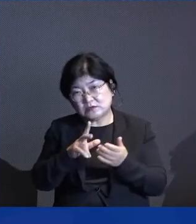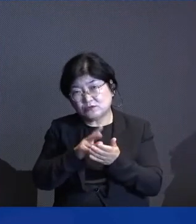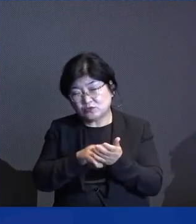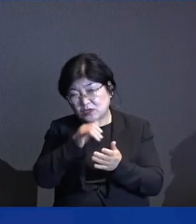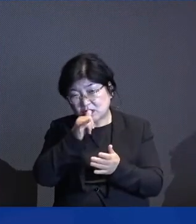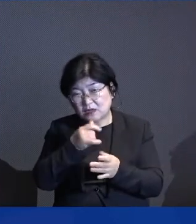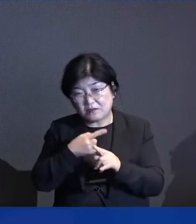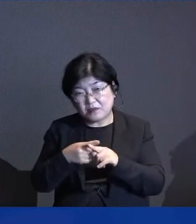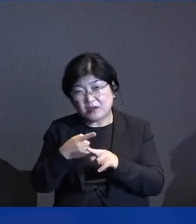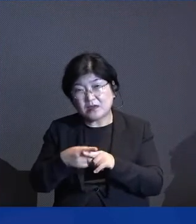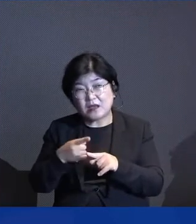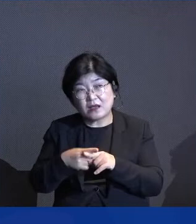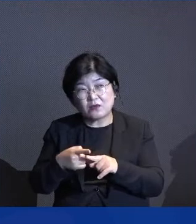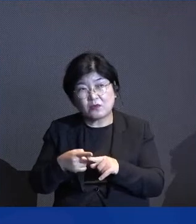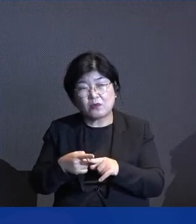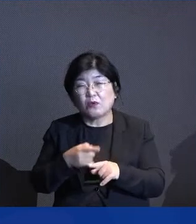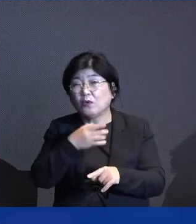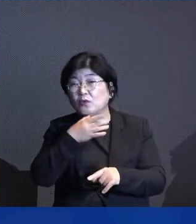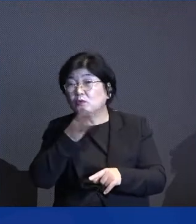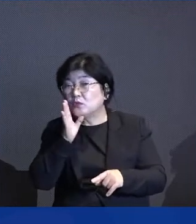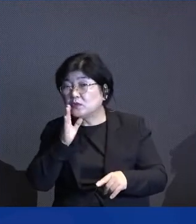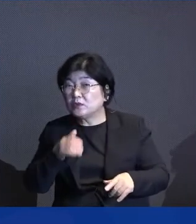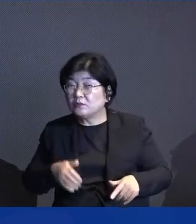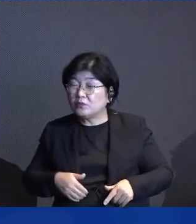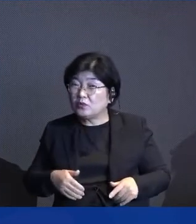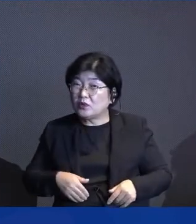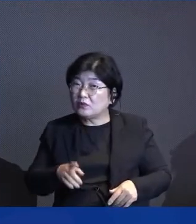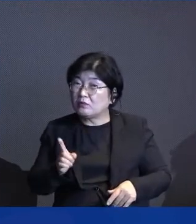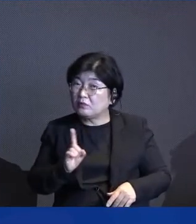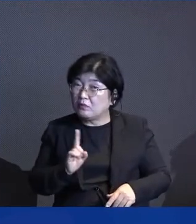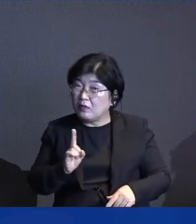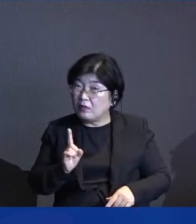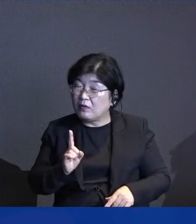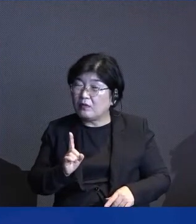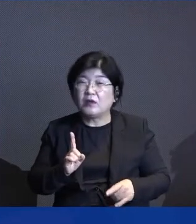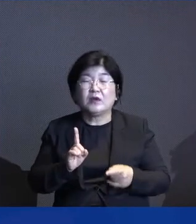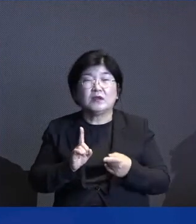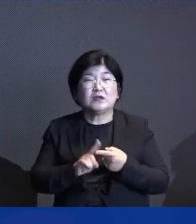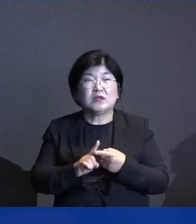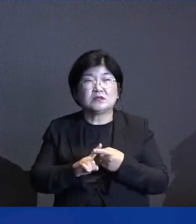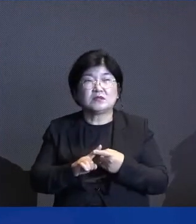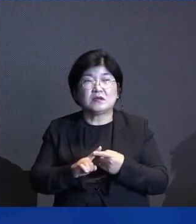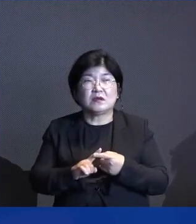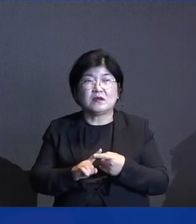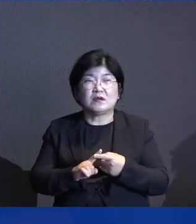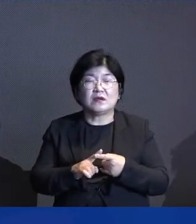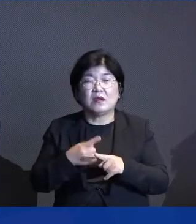develop indicators to capture things with a very